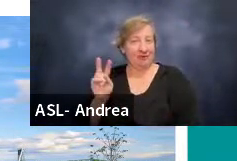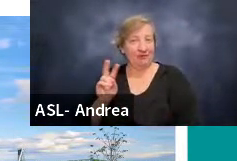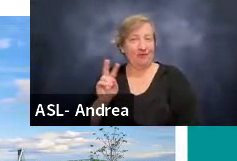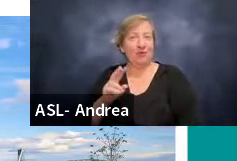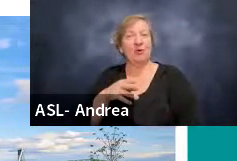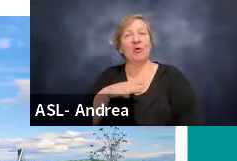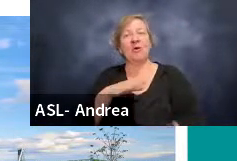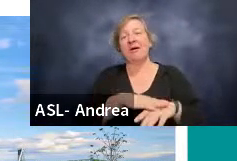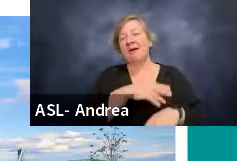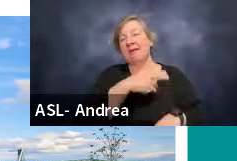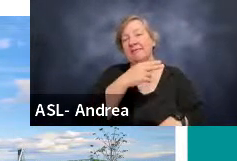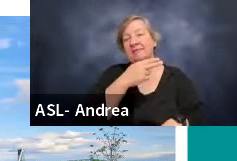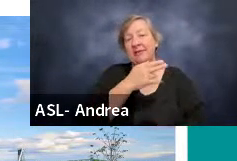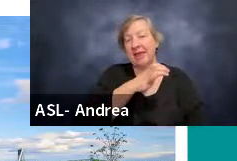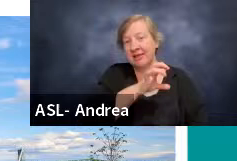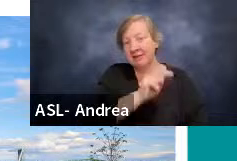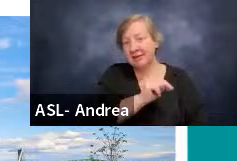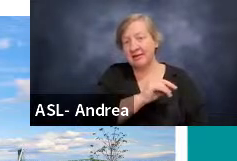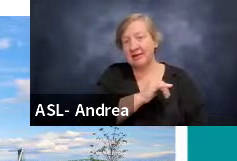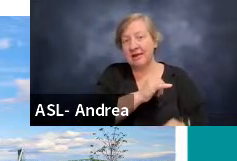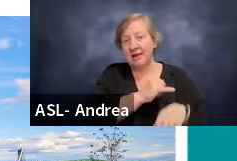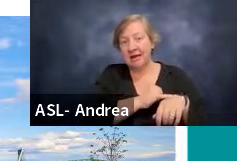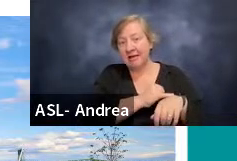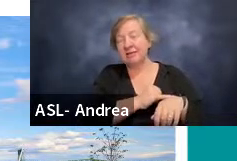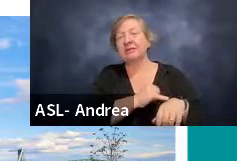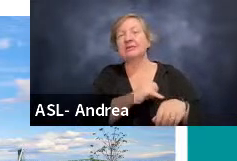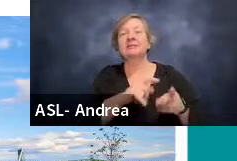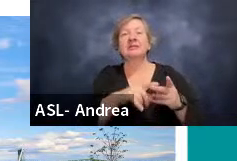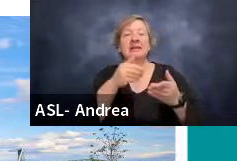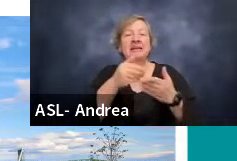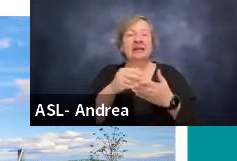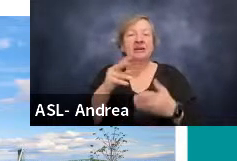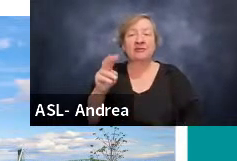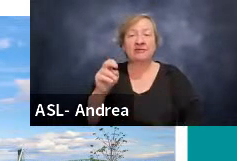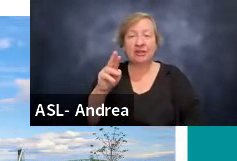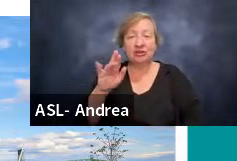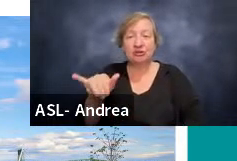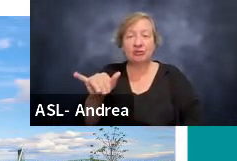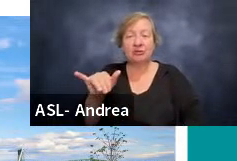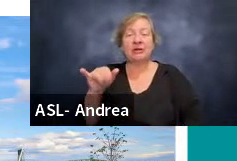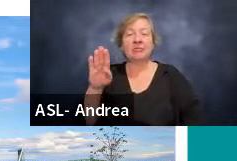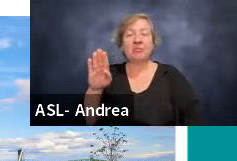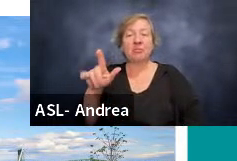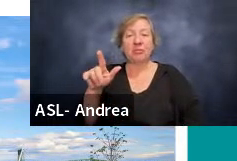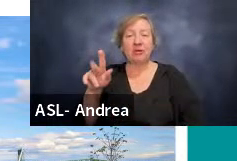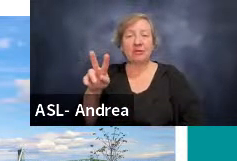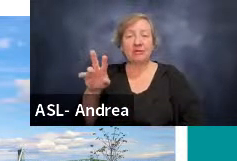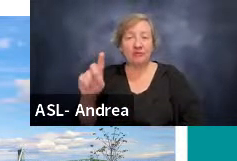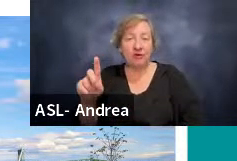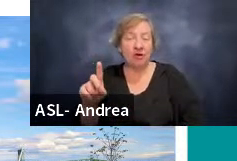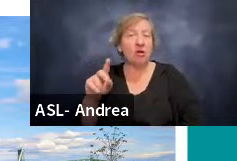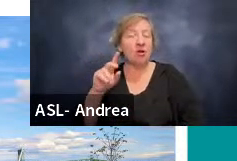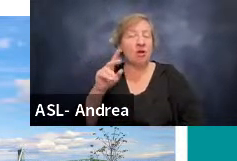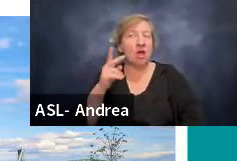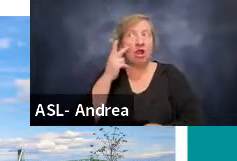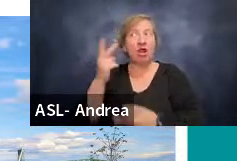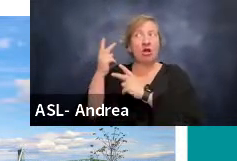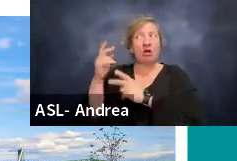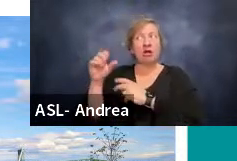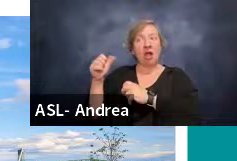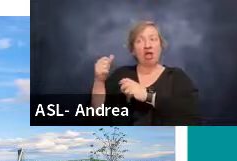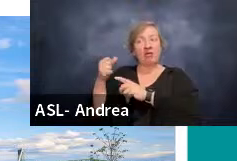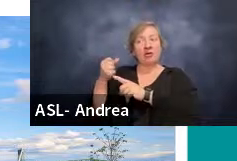Hayden Island or near Victory Boulevard. It looks at past impacts that have happened over